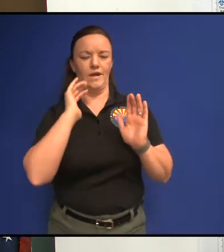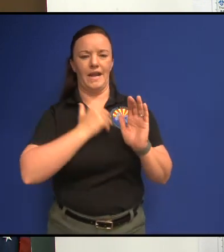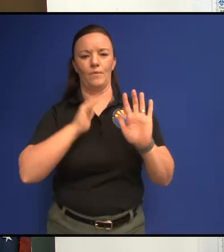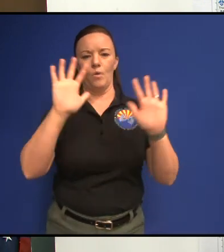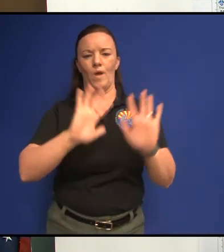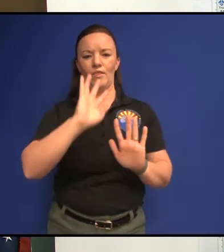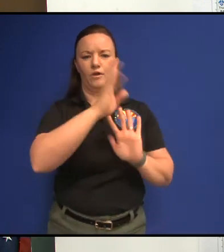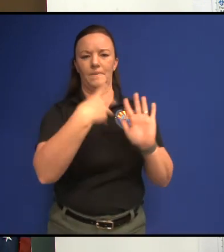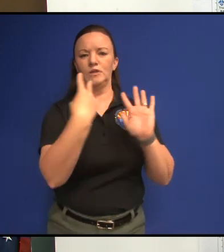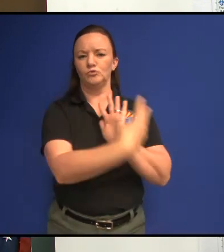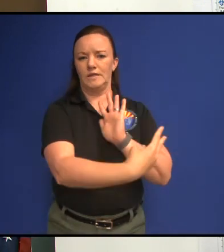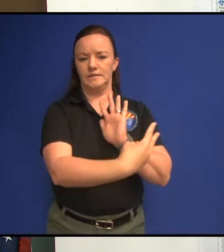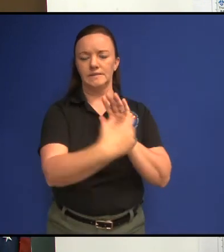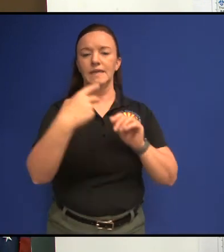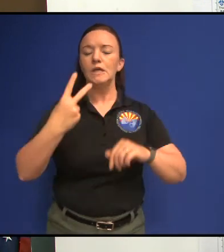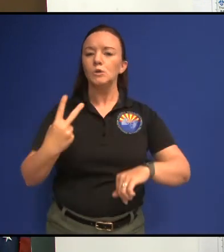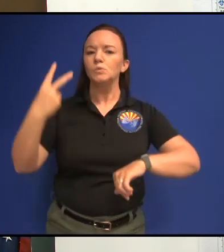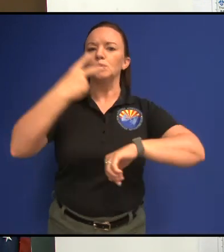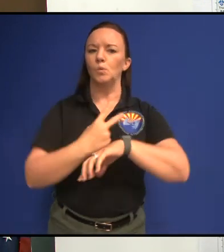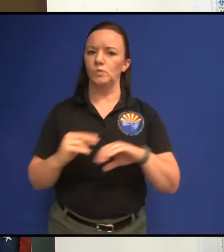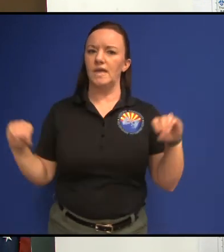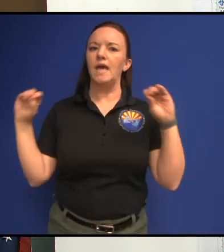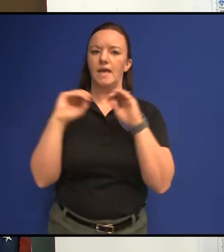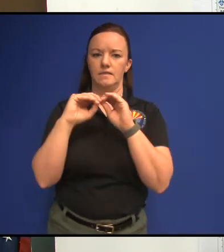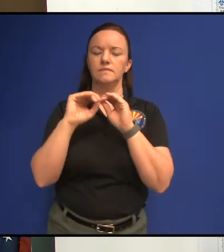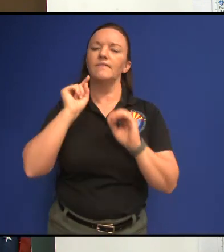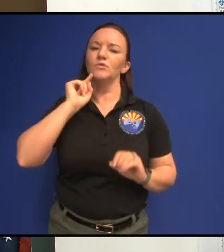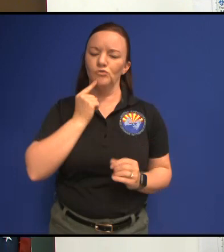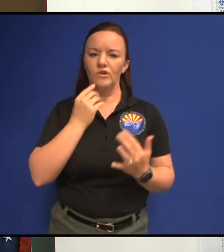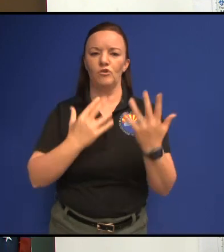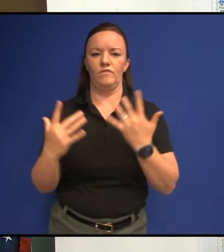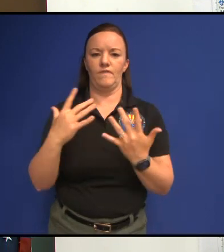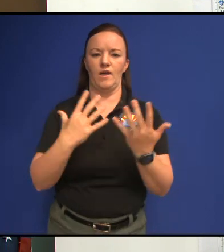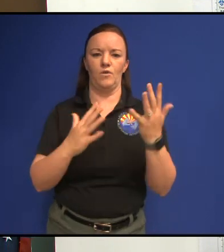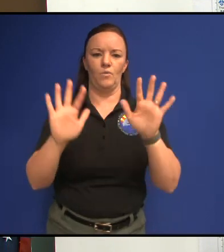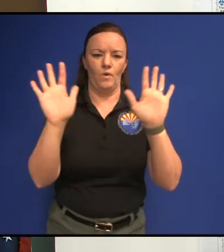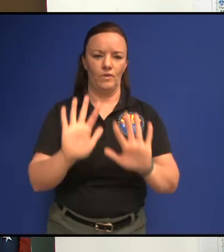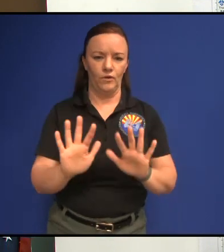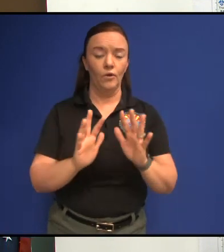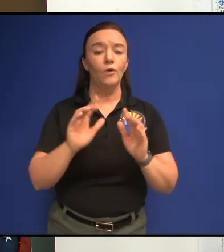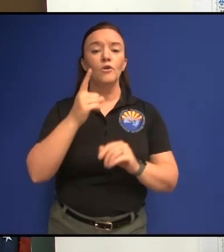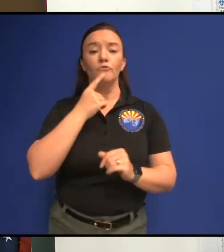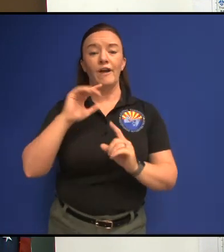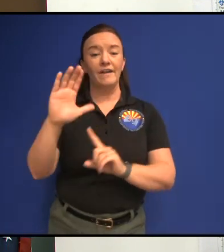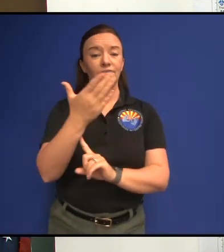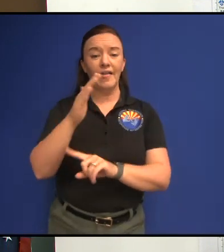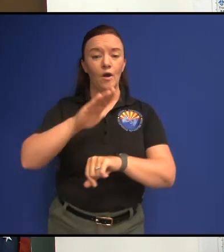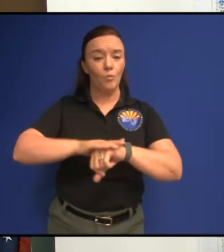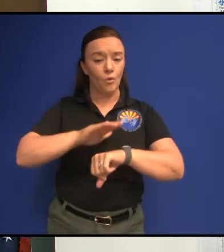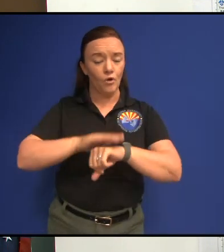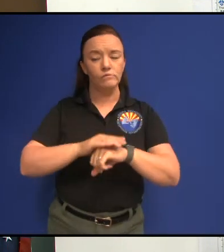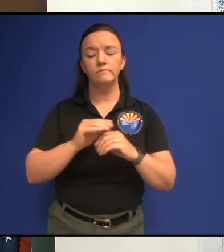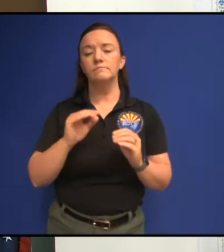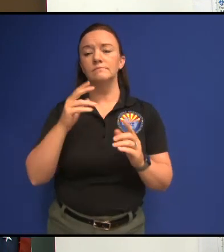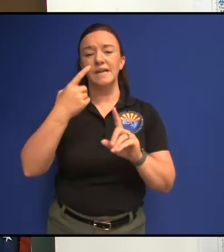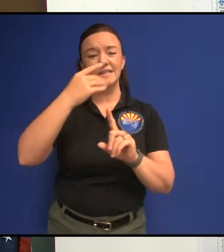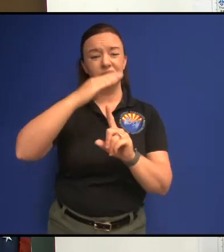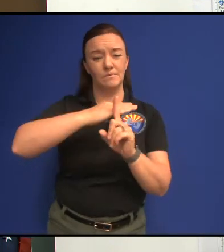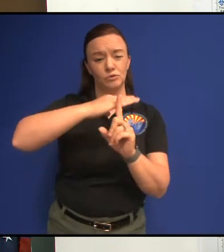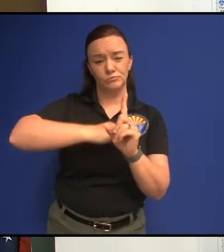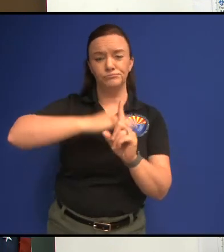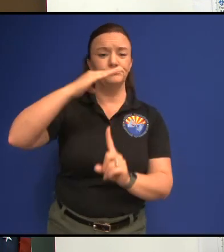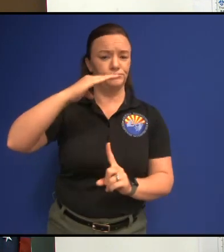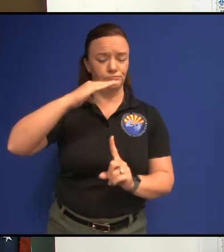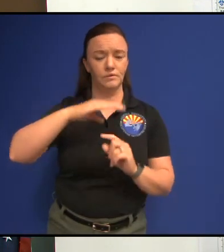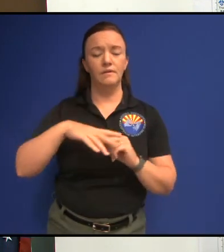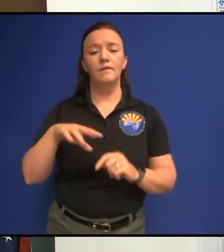up here. We've got 2 more days of critical fire weather. So red flag warnings, higher temperatures, very